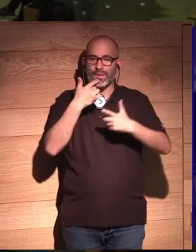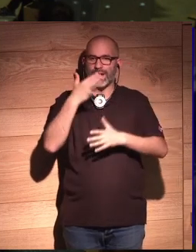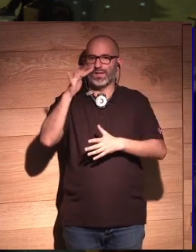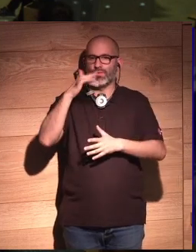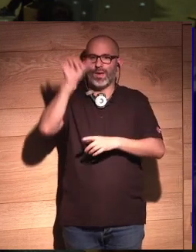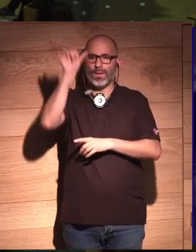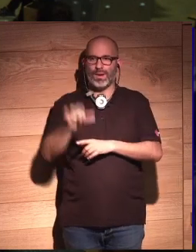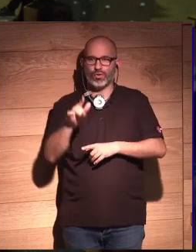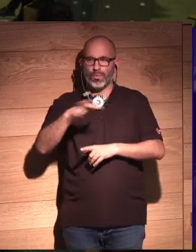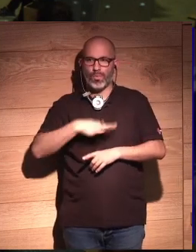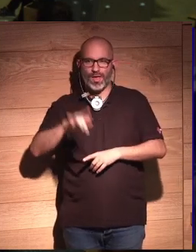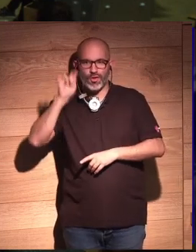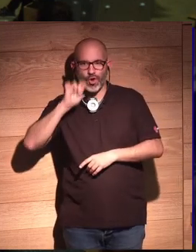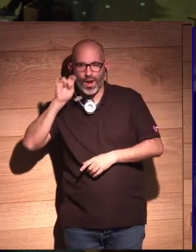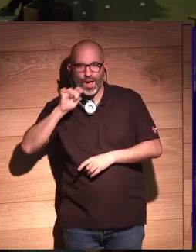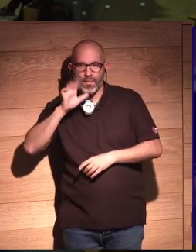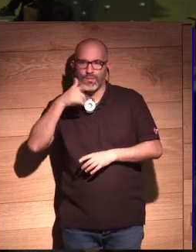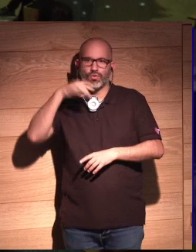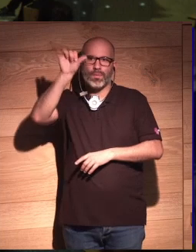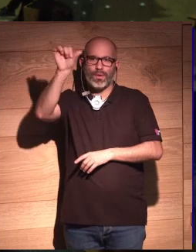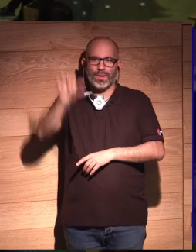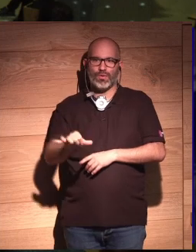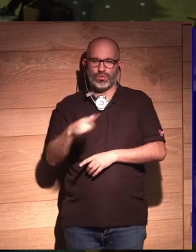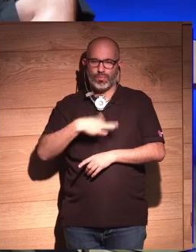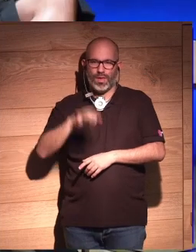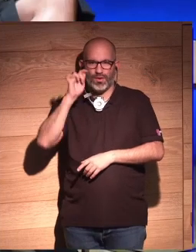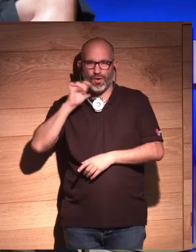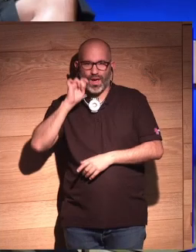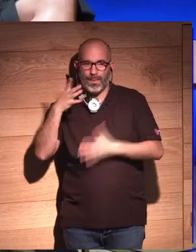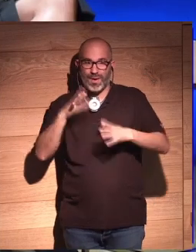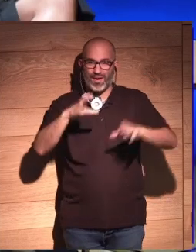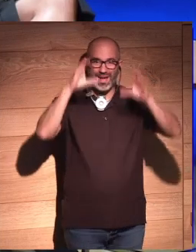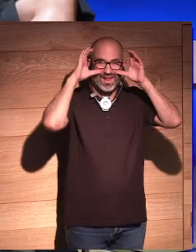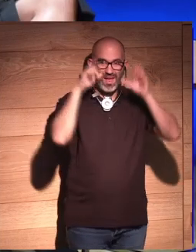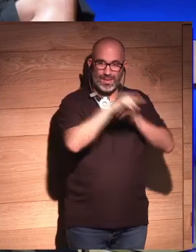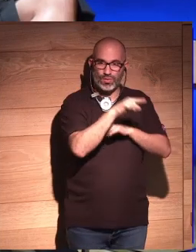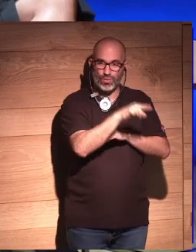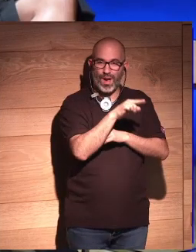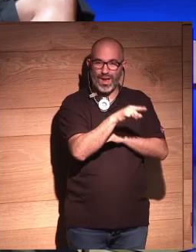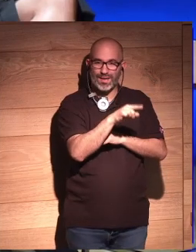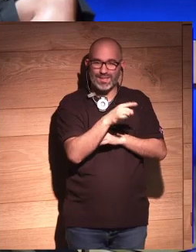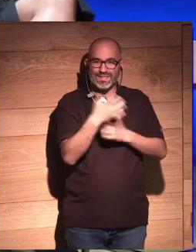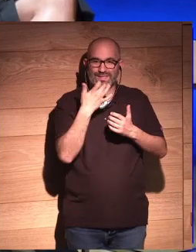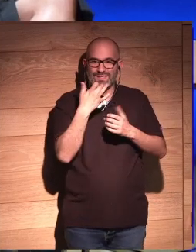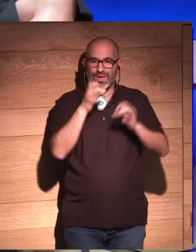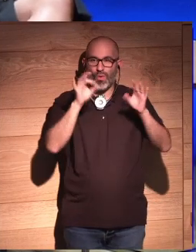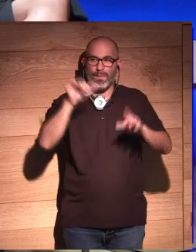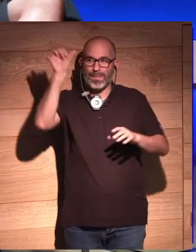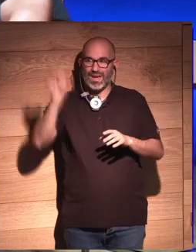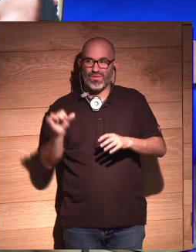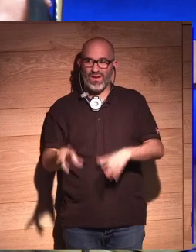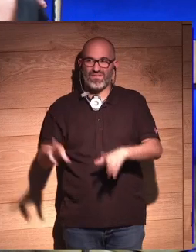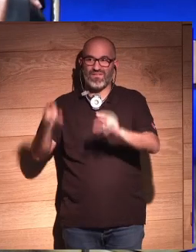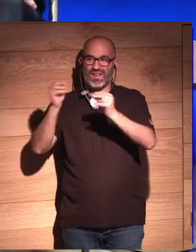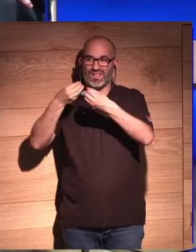immersed emotionally. But then when it's over, and then you go home. So I don't know. Do you think it's like a lingering effect,